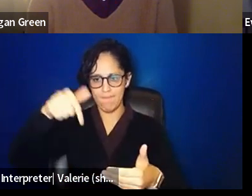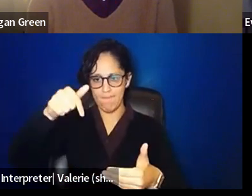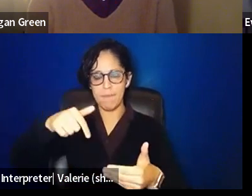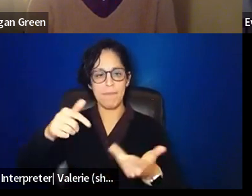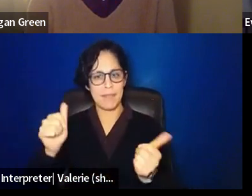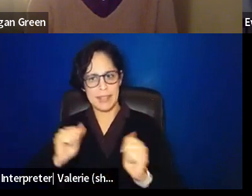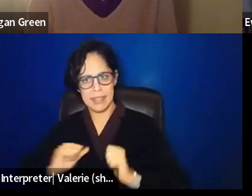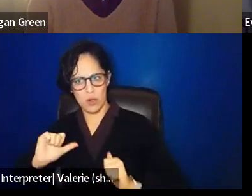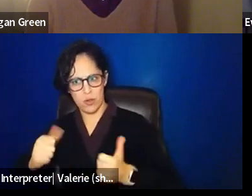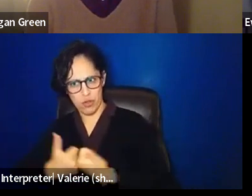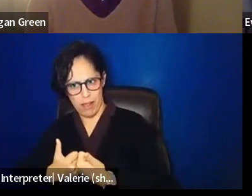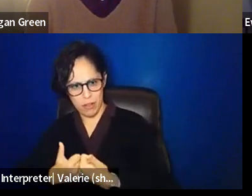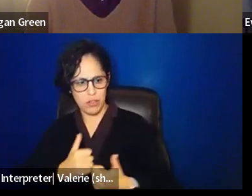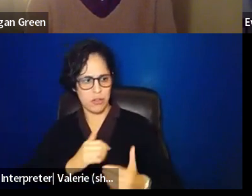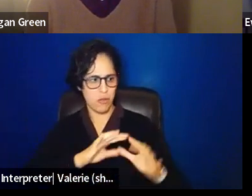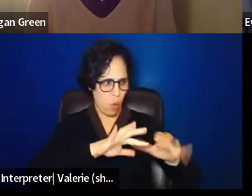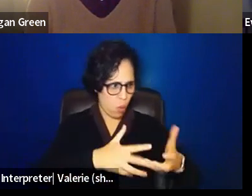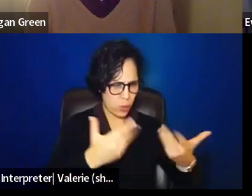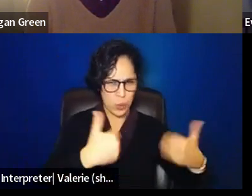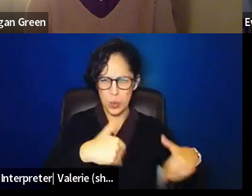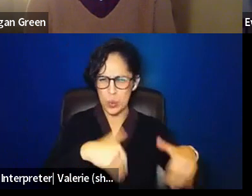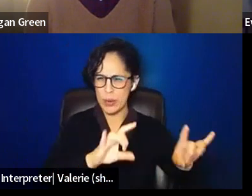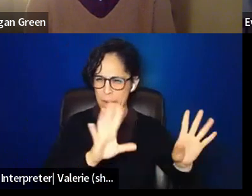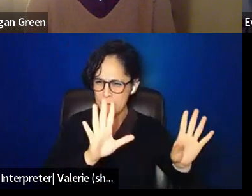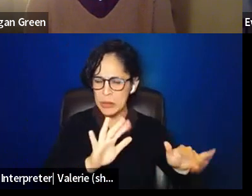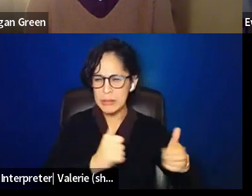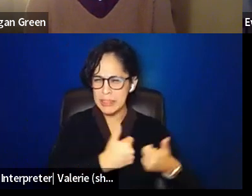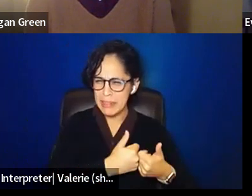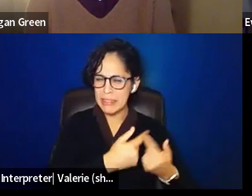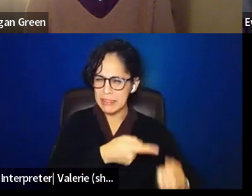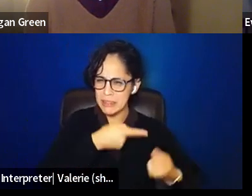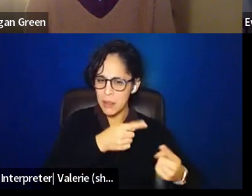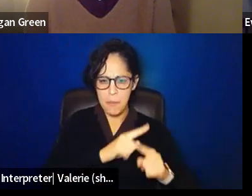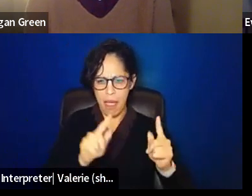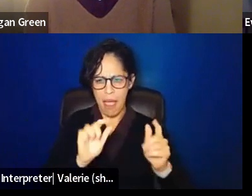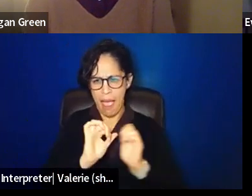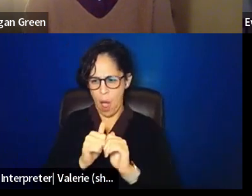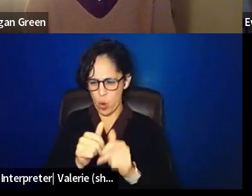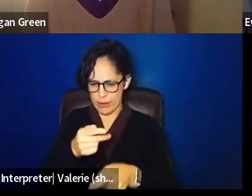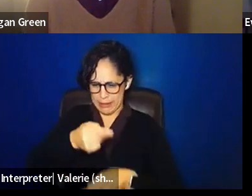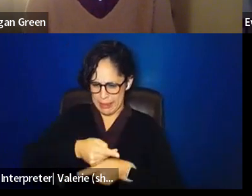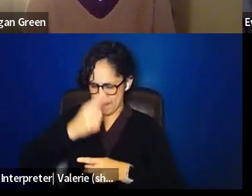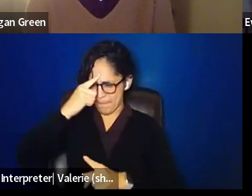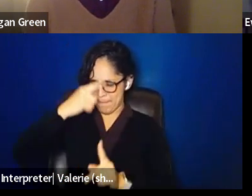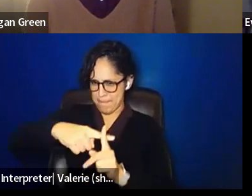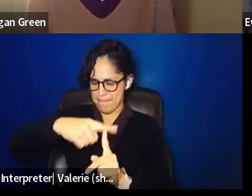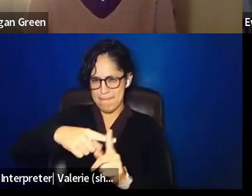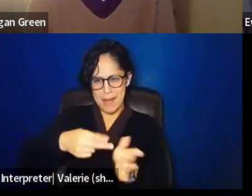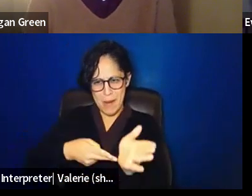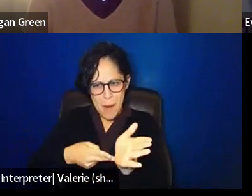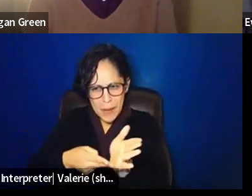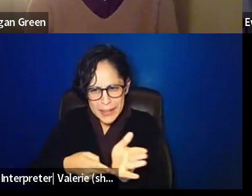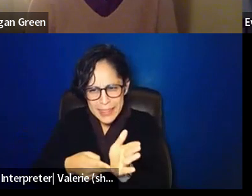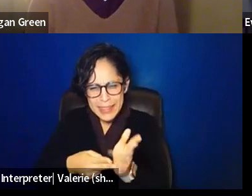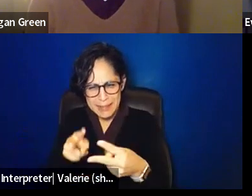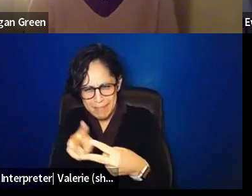is, the world is as hard as it is, how can you continue to center optimism and honesty in a way that doesn't feel fake